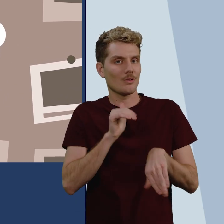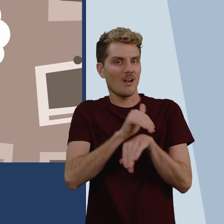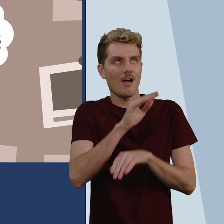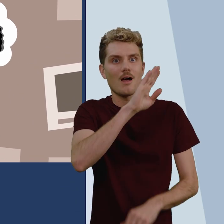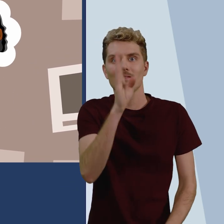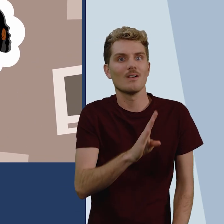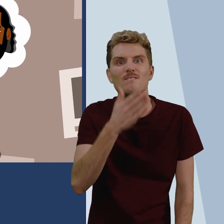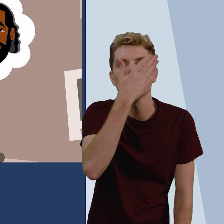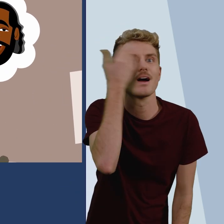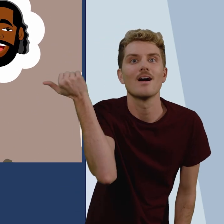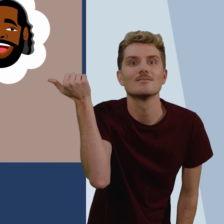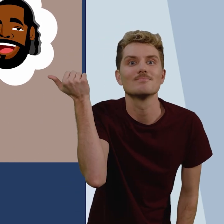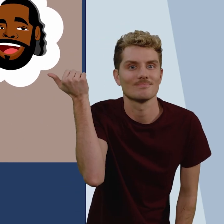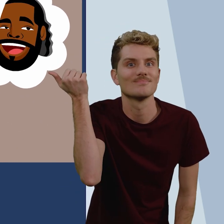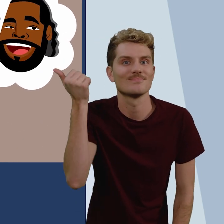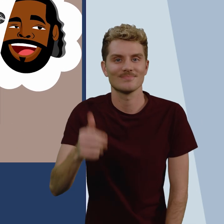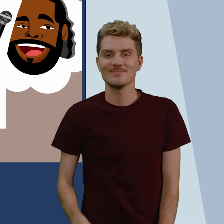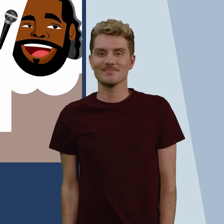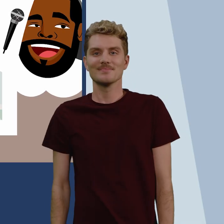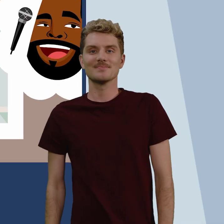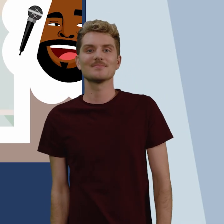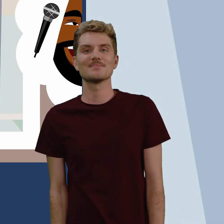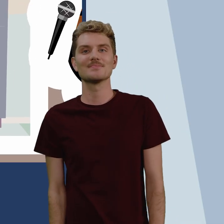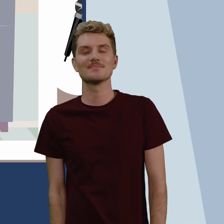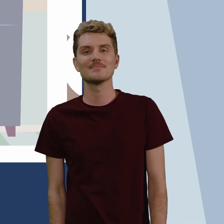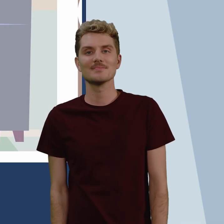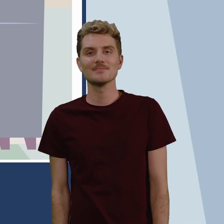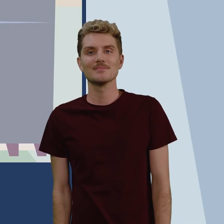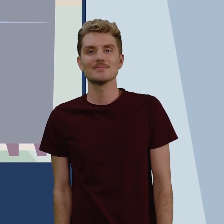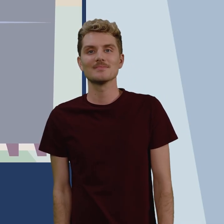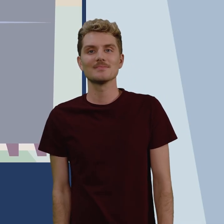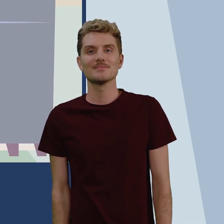gave Lorenzo a night he'd never forget.